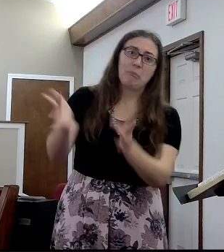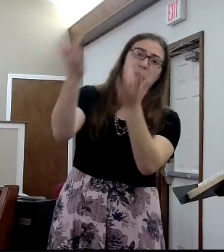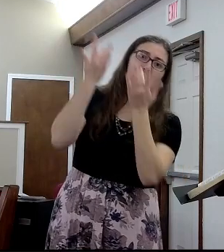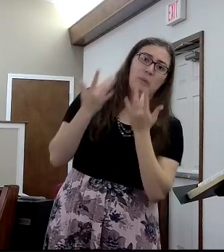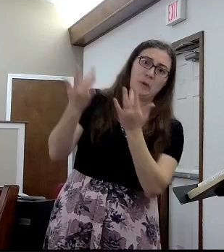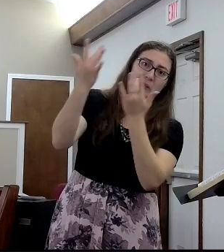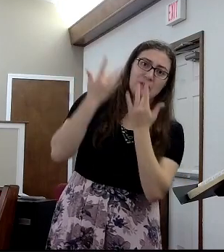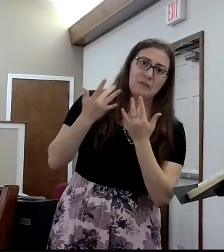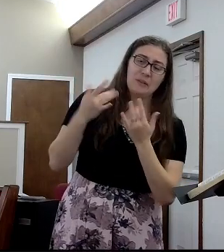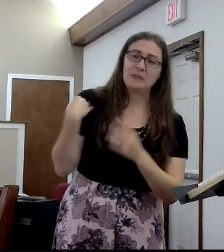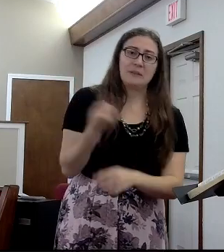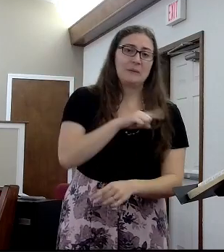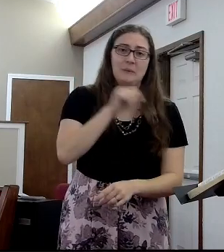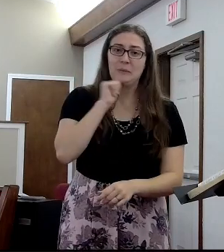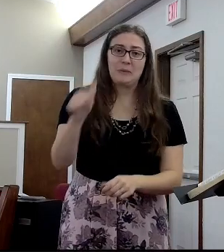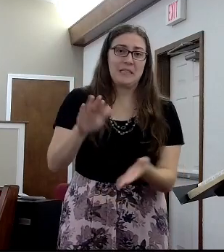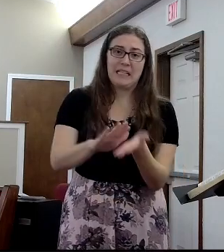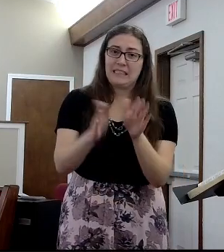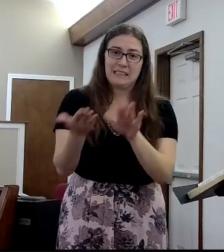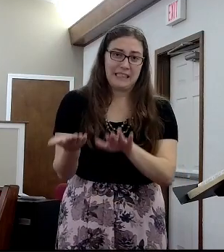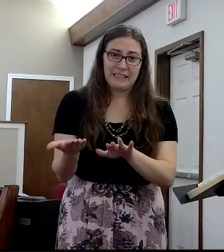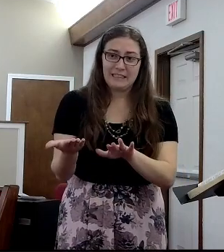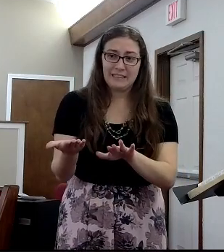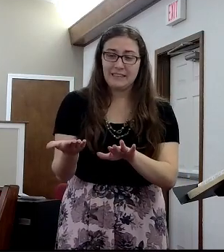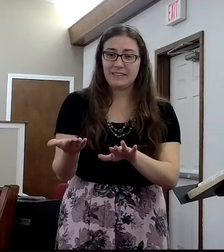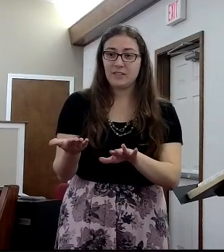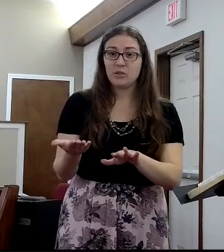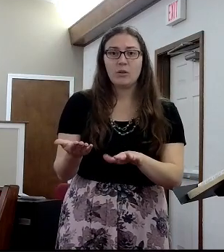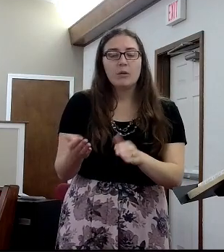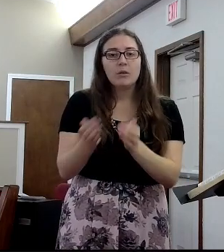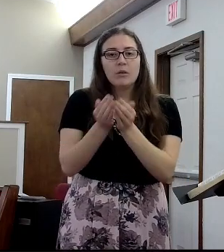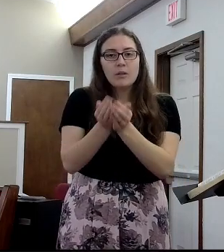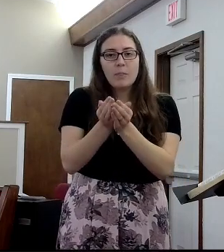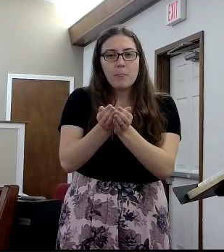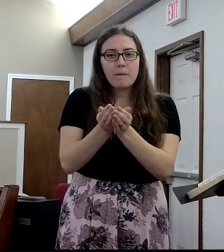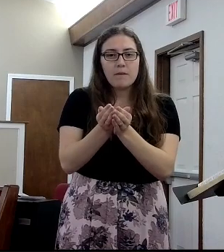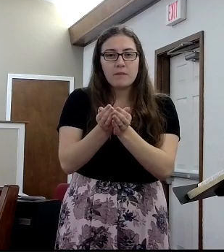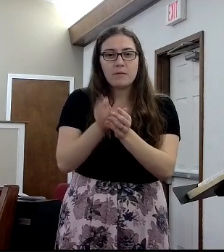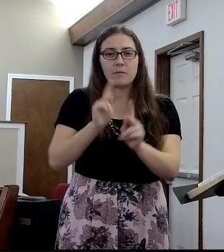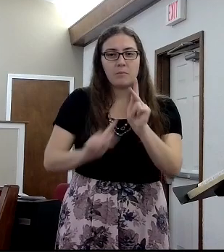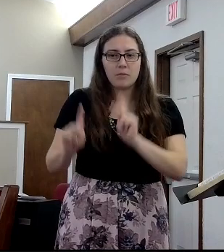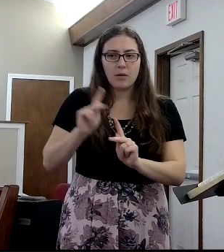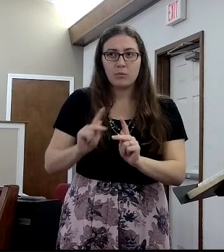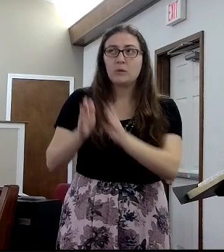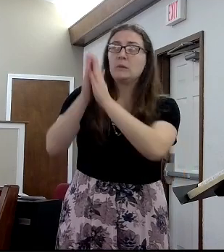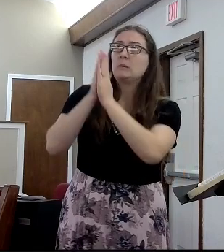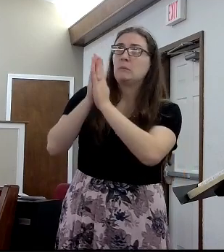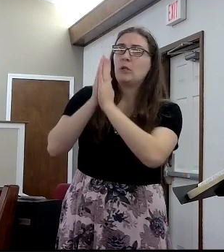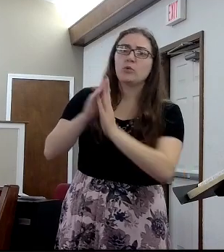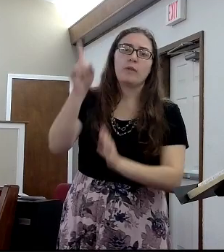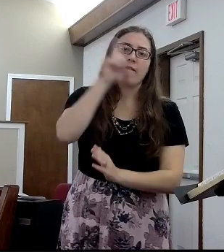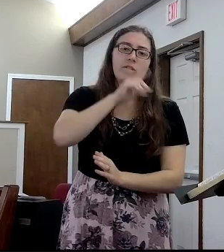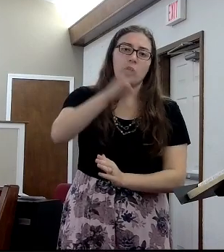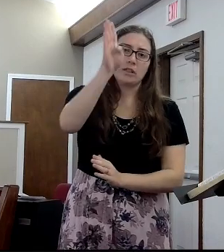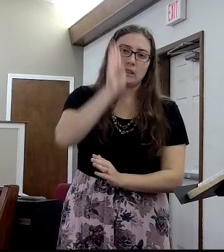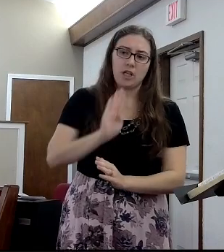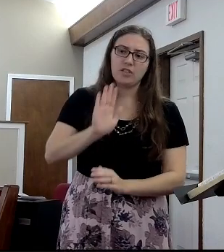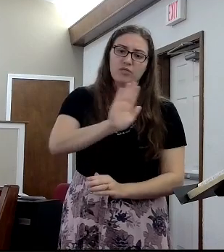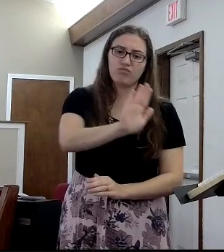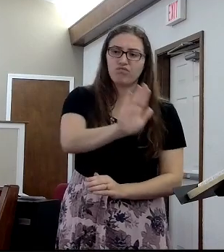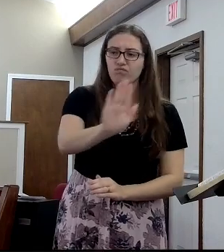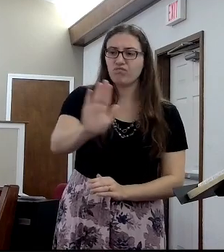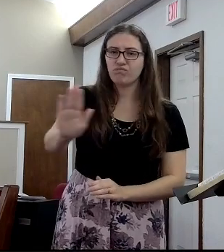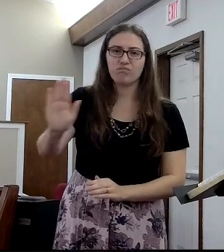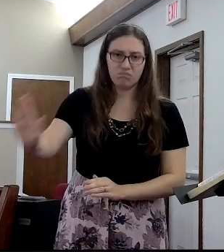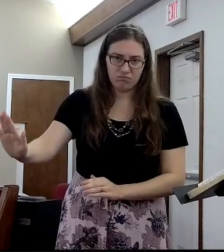so be that God will think upon us, that we perish not. So if you see here, the mariners were praying to their gods.